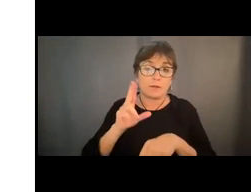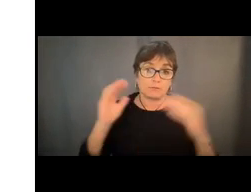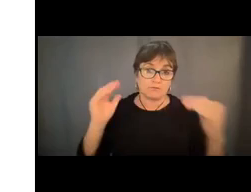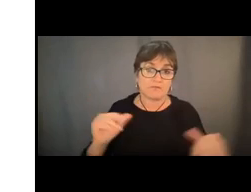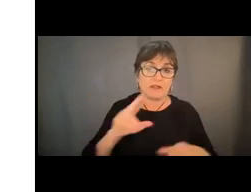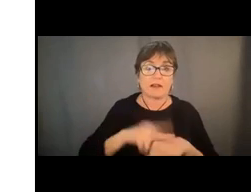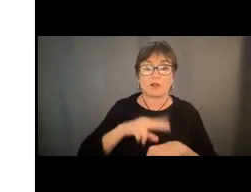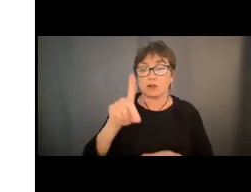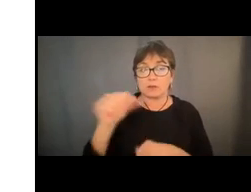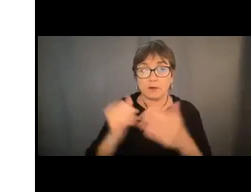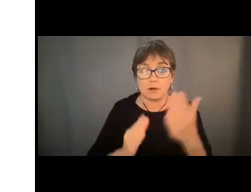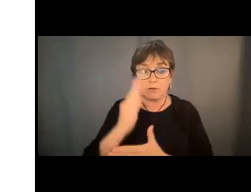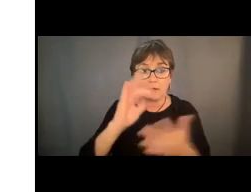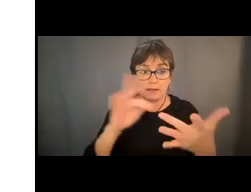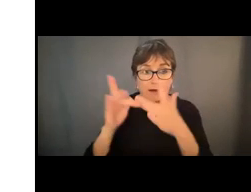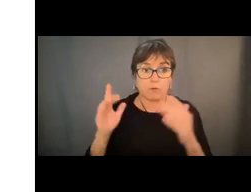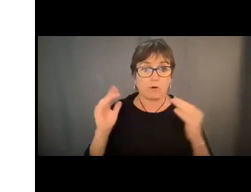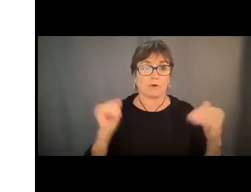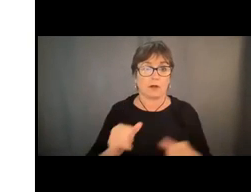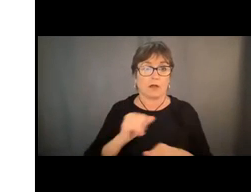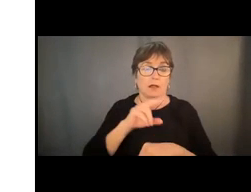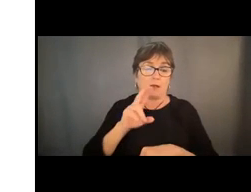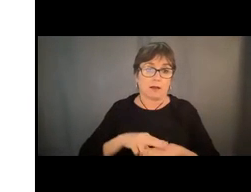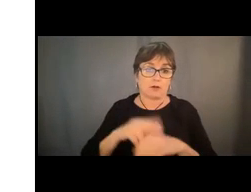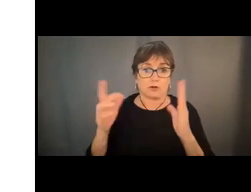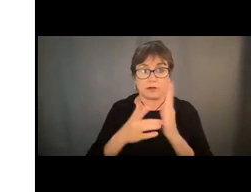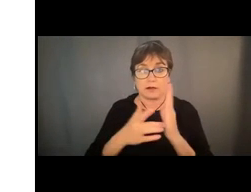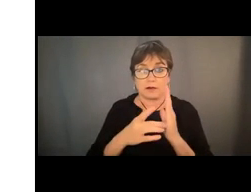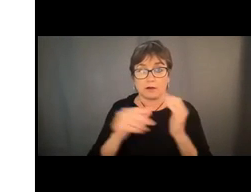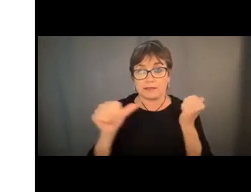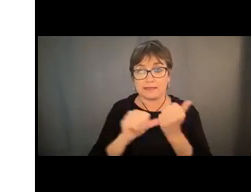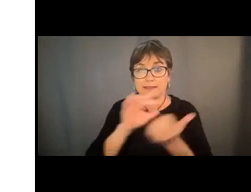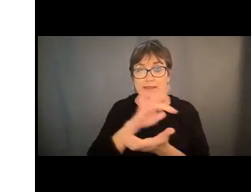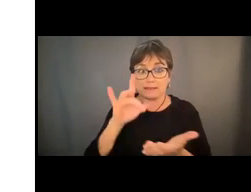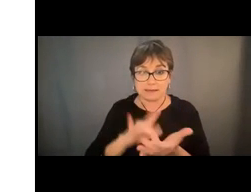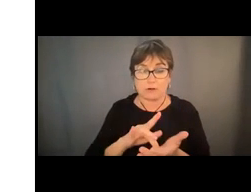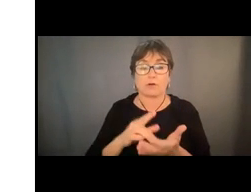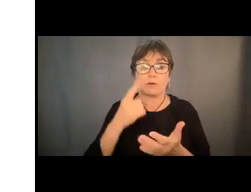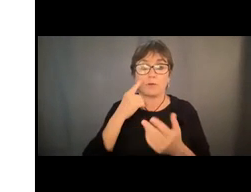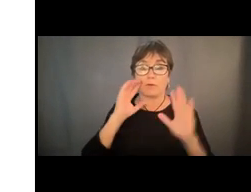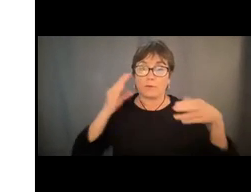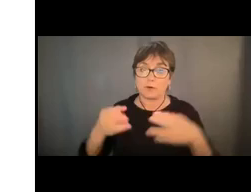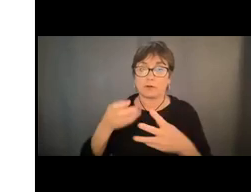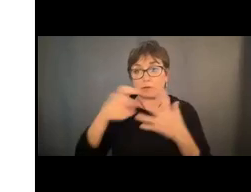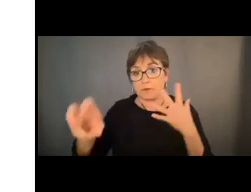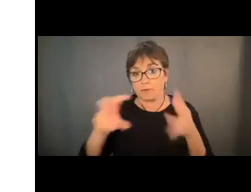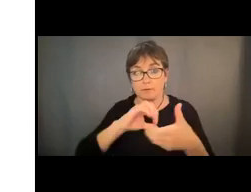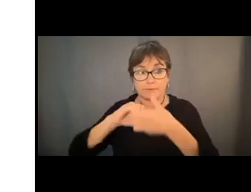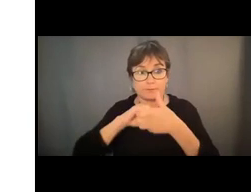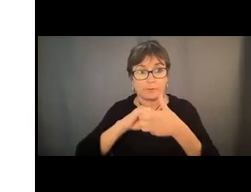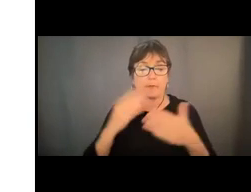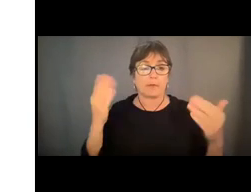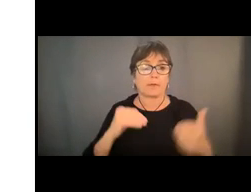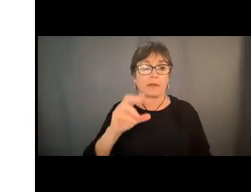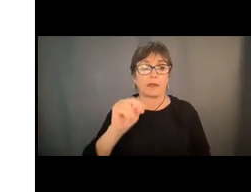the National Technical Assistance Center on Transition Collaborative, NTAC-C. We